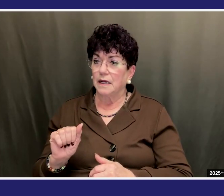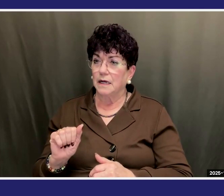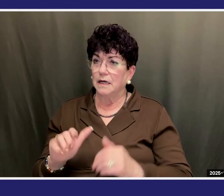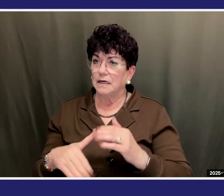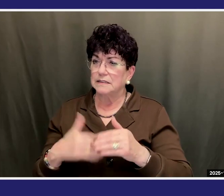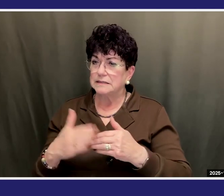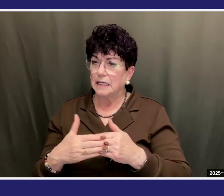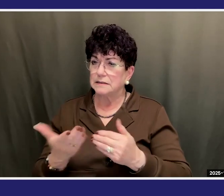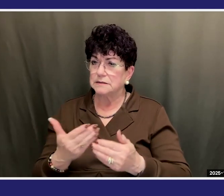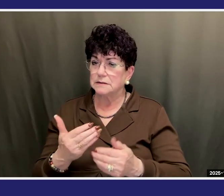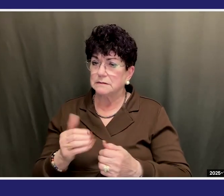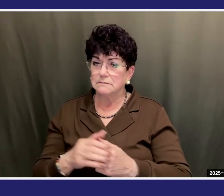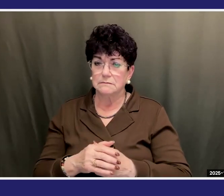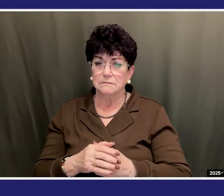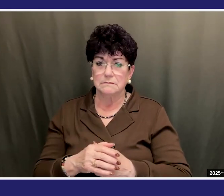Thank you very much, Rio.